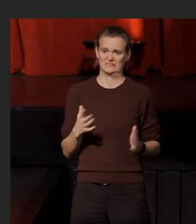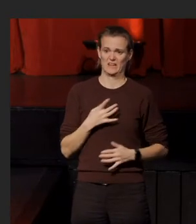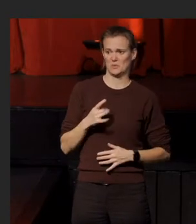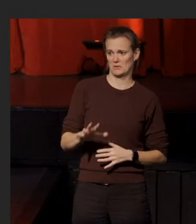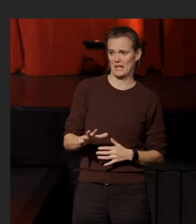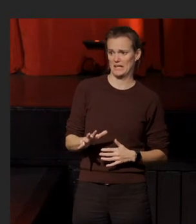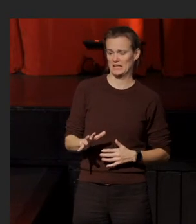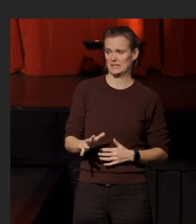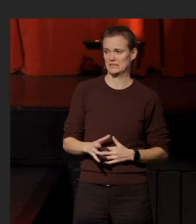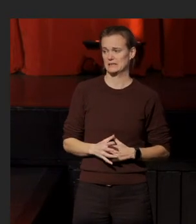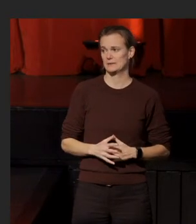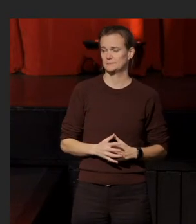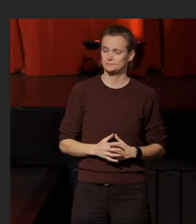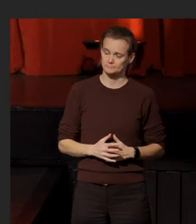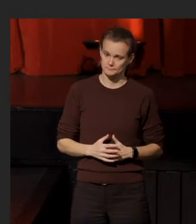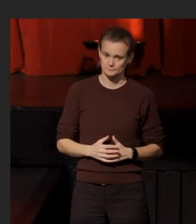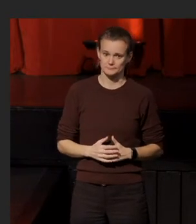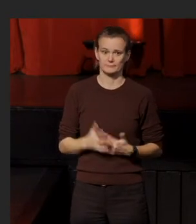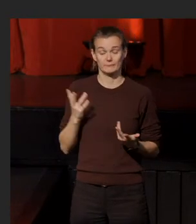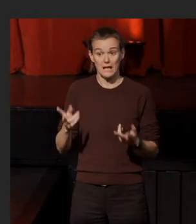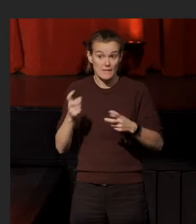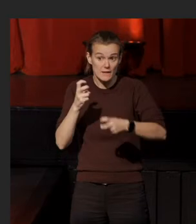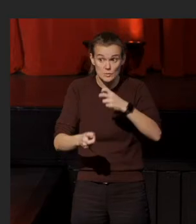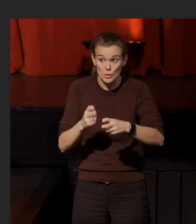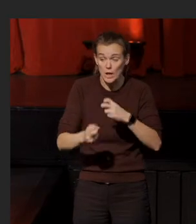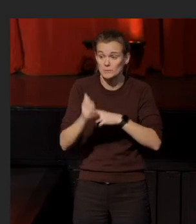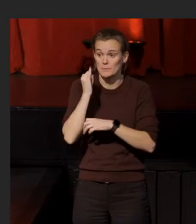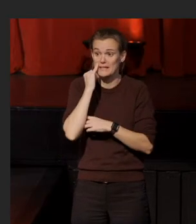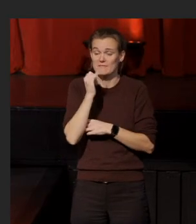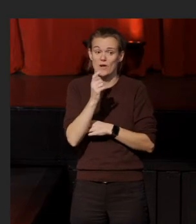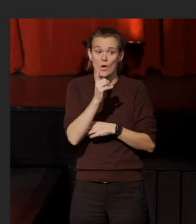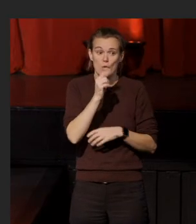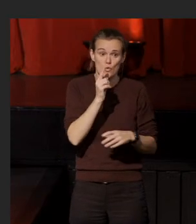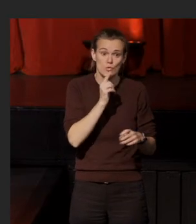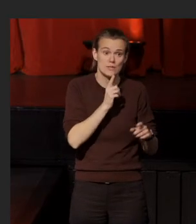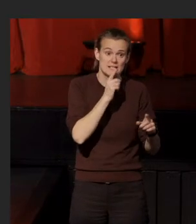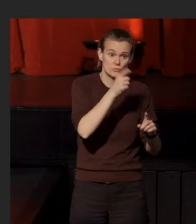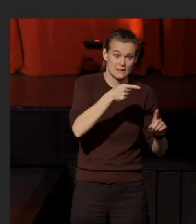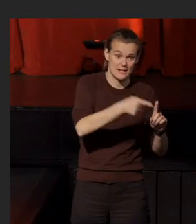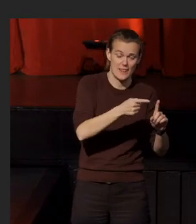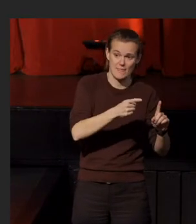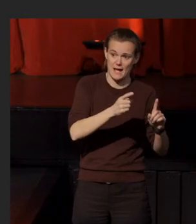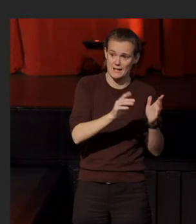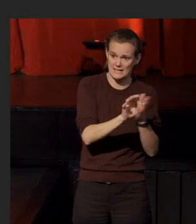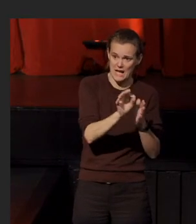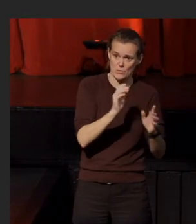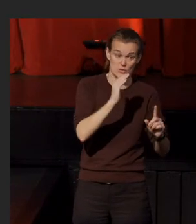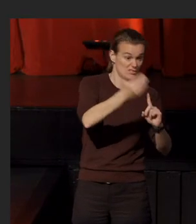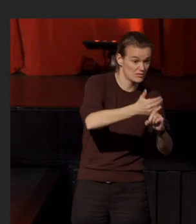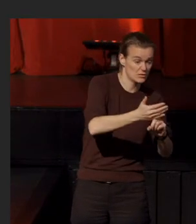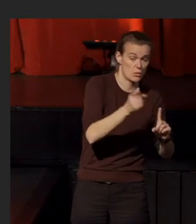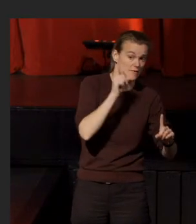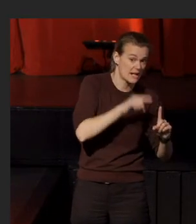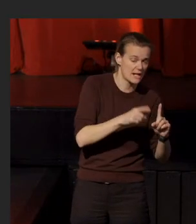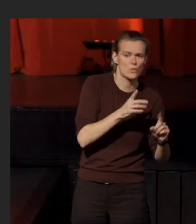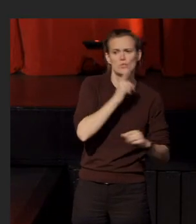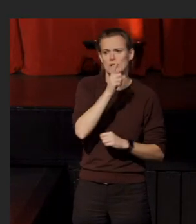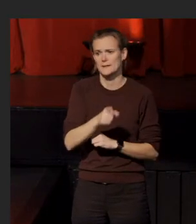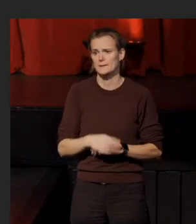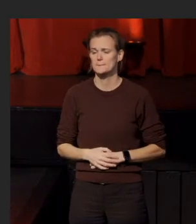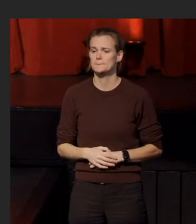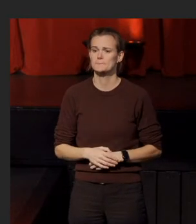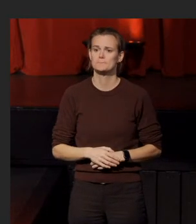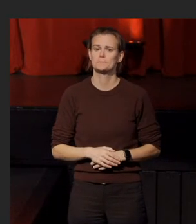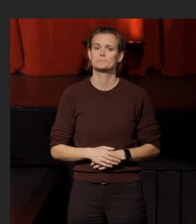problematic when we don't necessarily know who's actually behind an account. Professor Hall-Jamieson, do you think we,